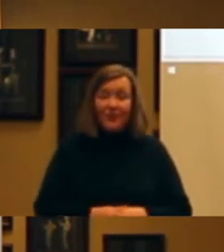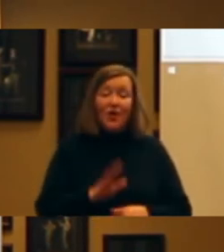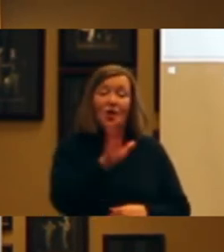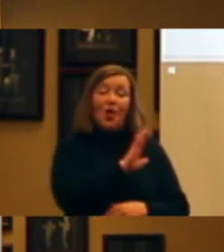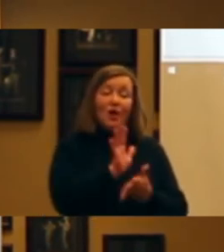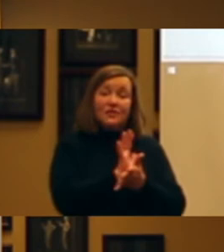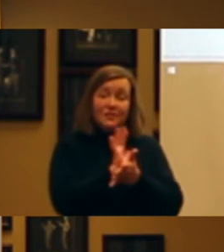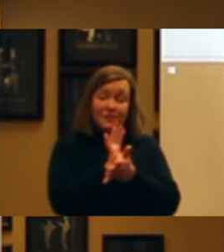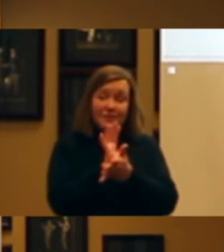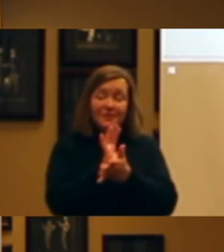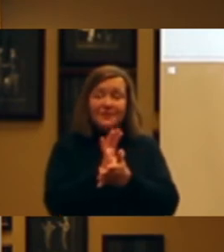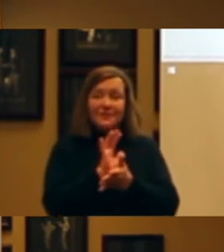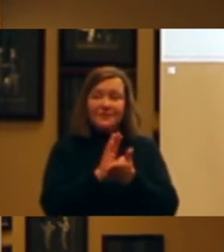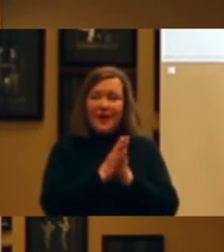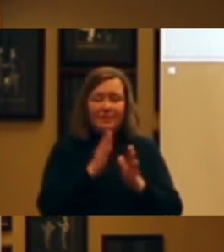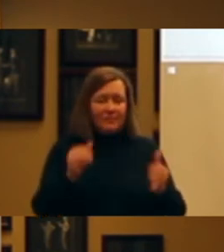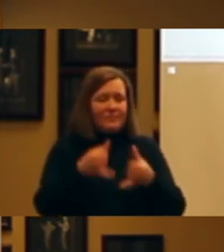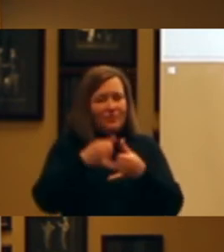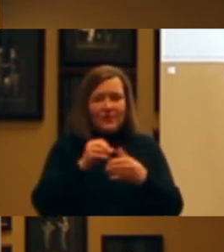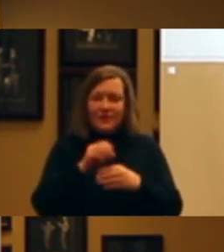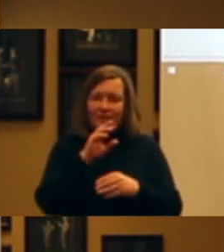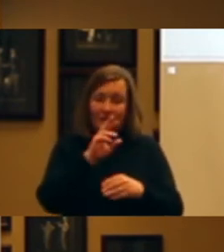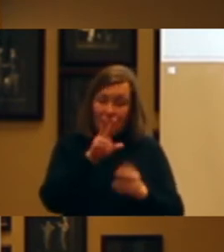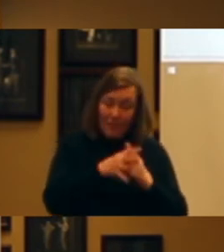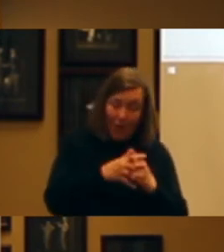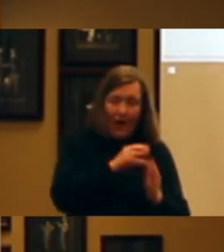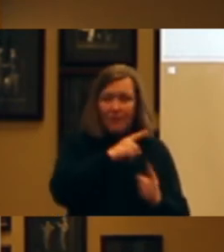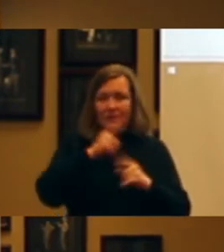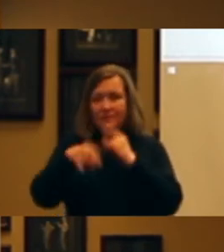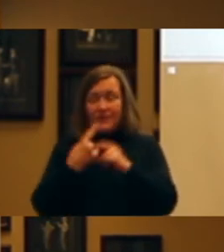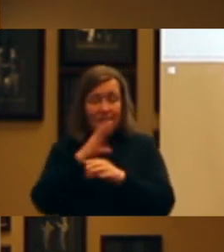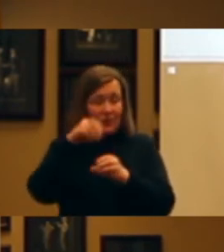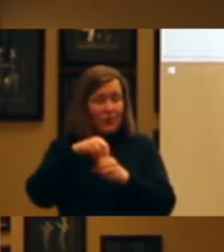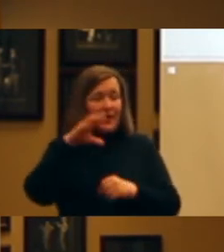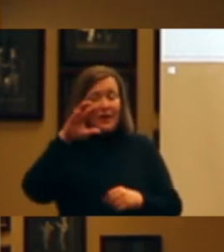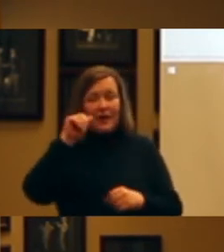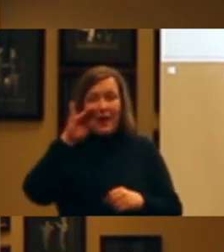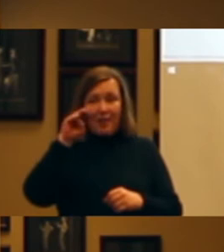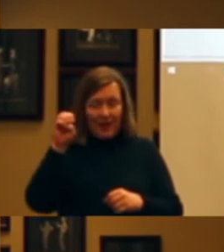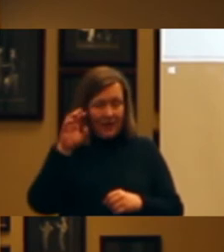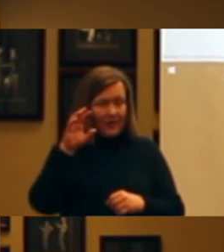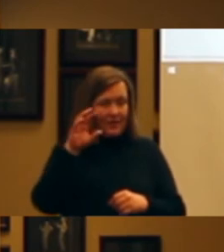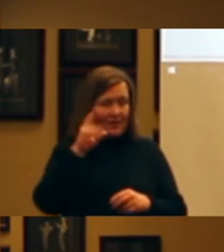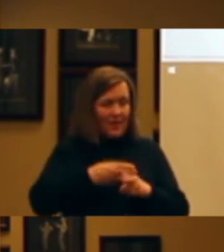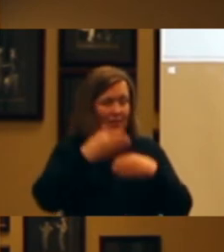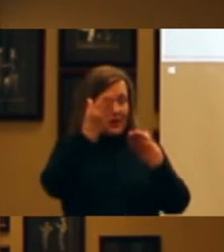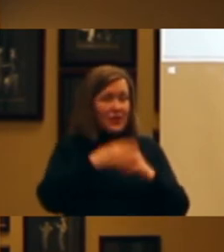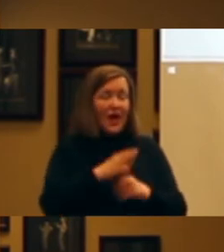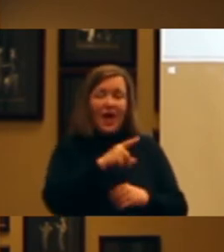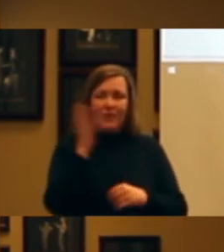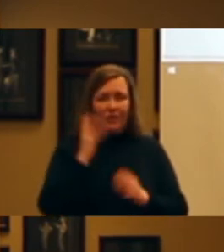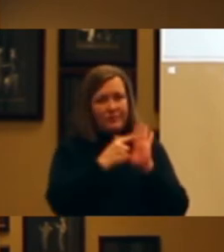received numerous national and international awards, including an Emmy nomination, which is incredible. And they have, of course, been screened